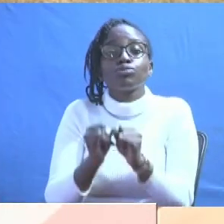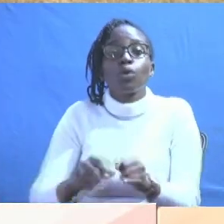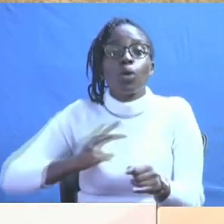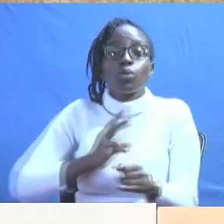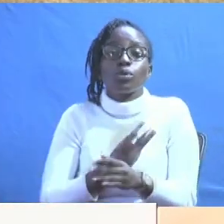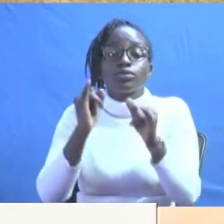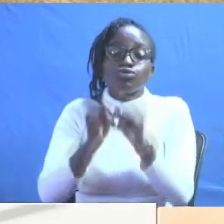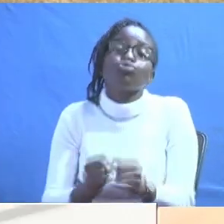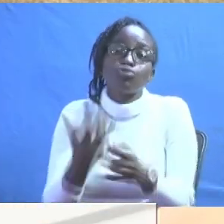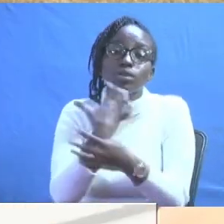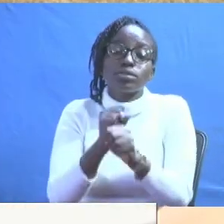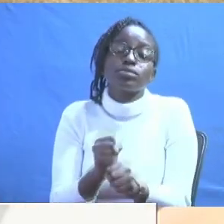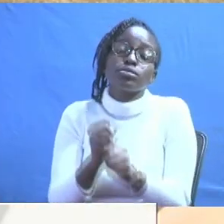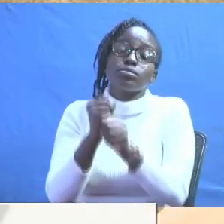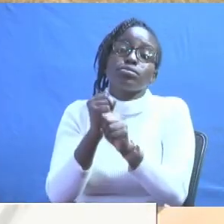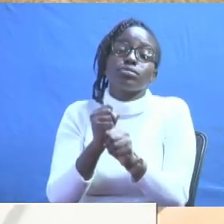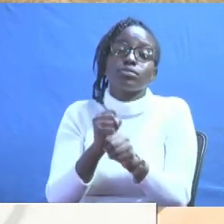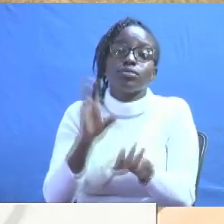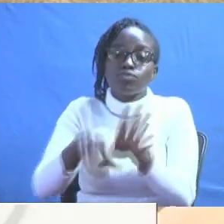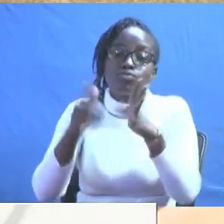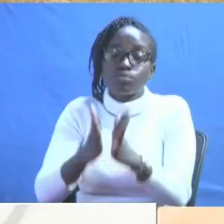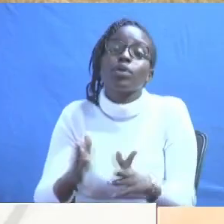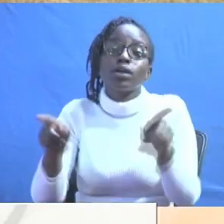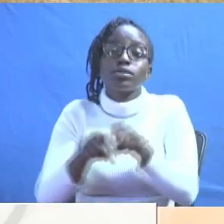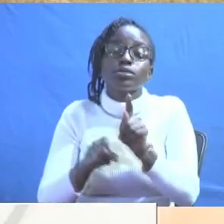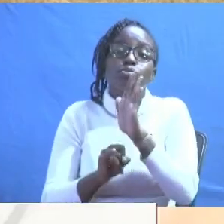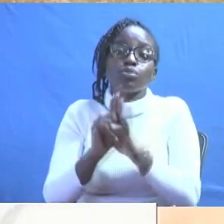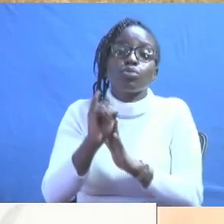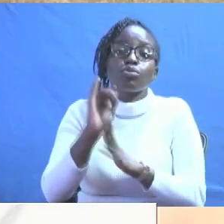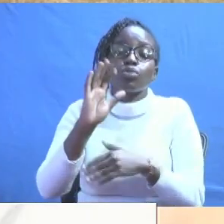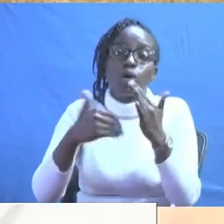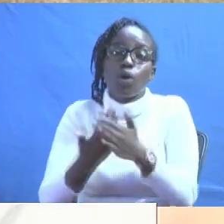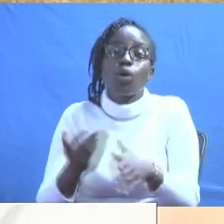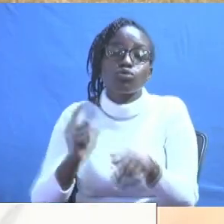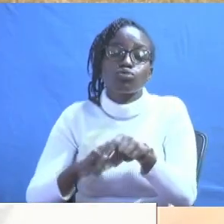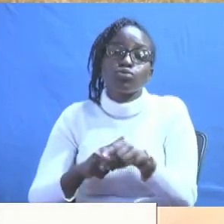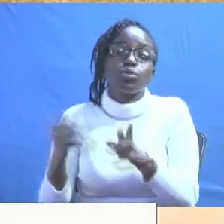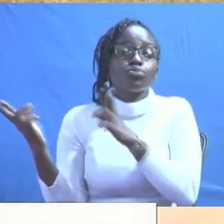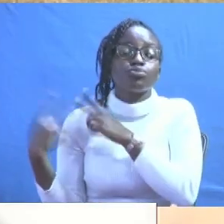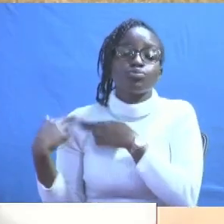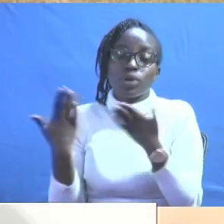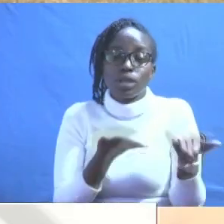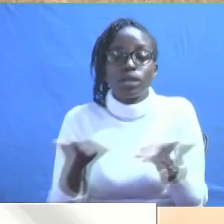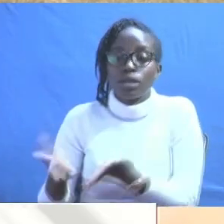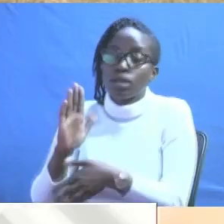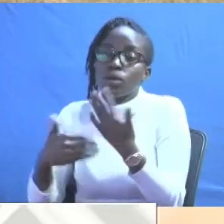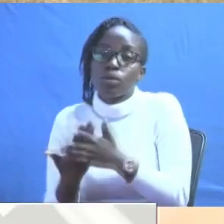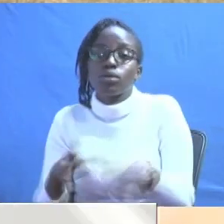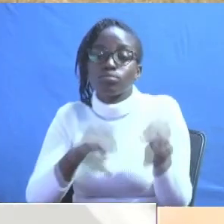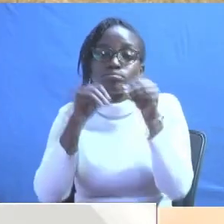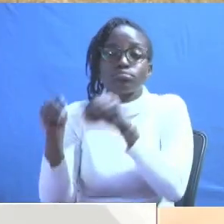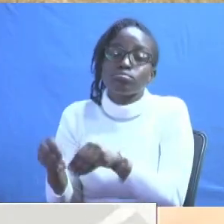to farmers. Reason is to increase productivity. Here we are doing selective breeding